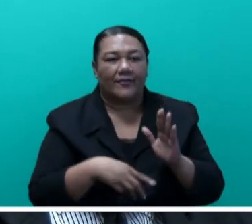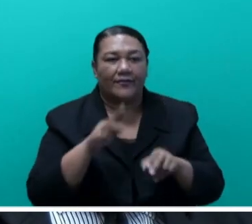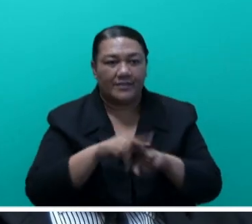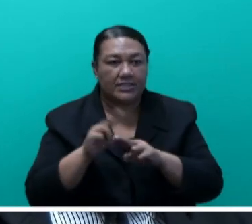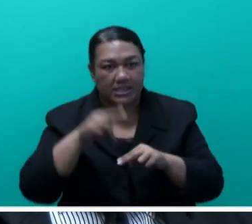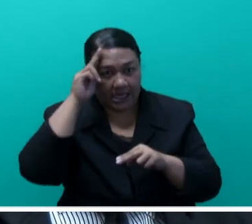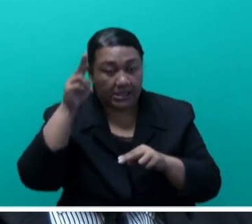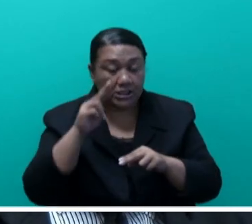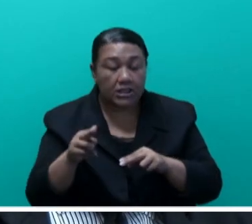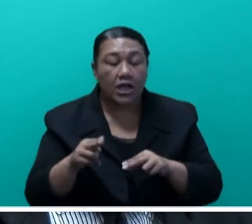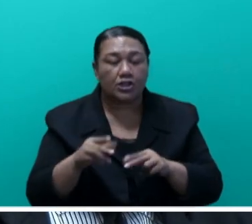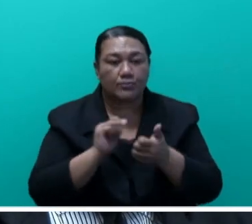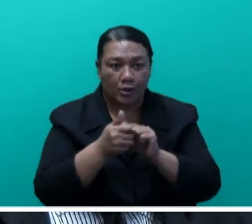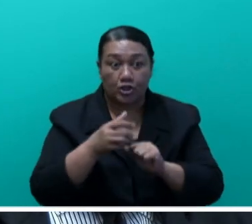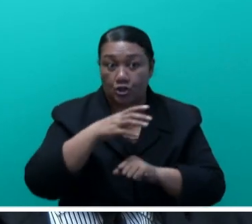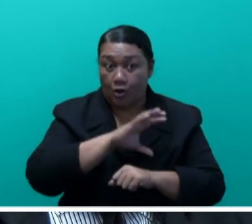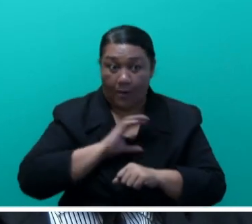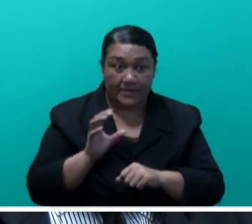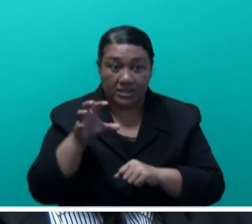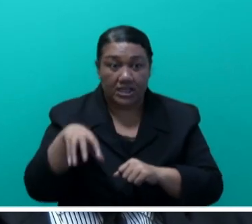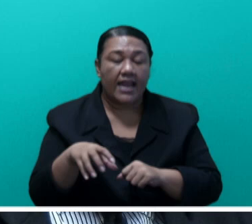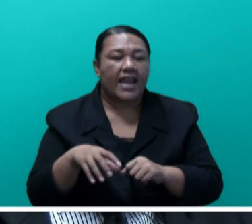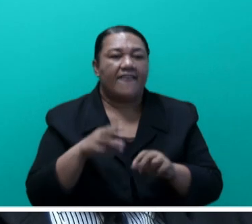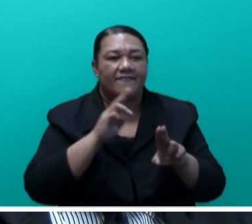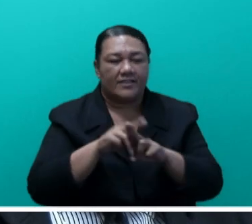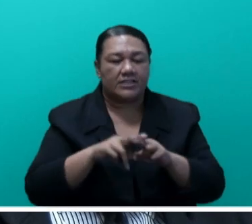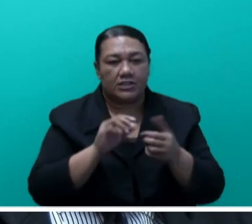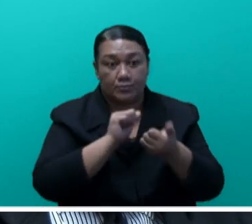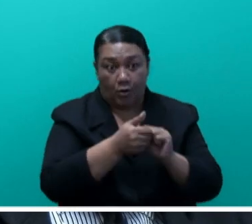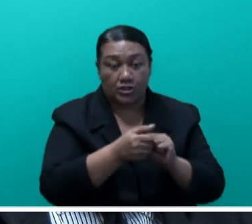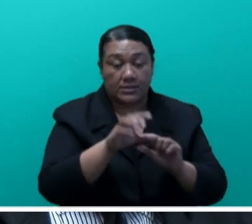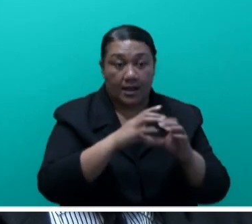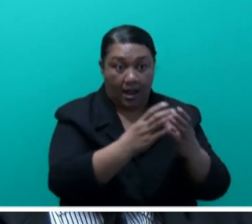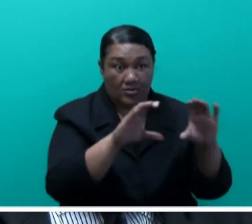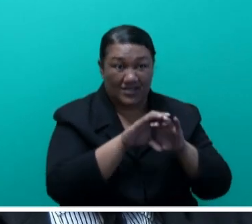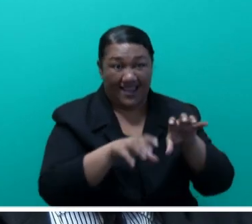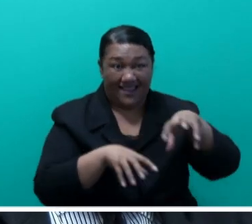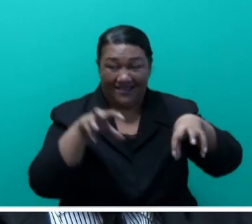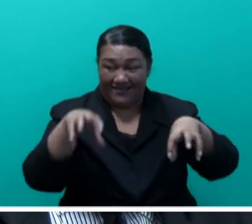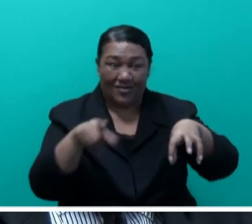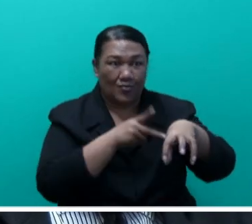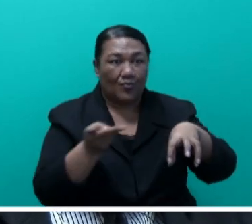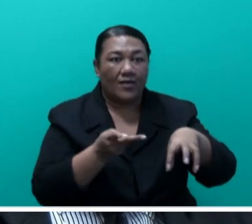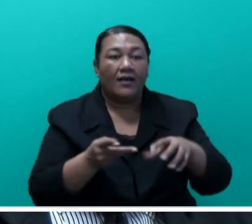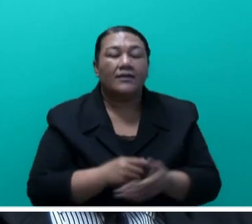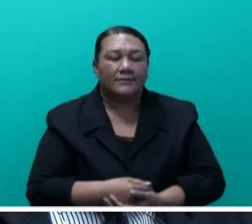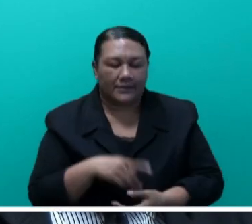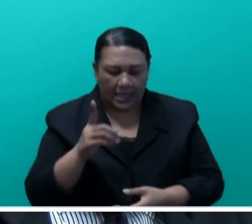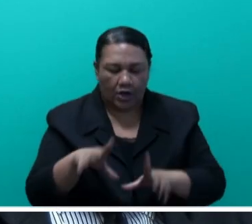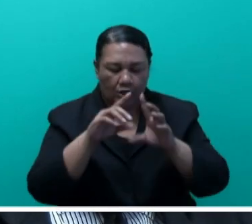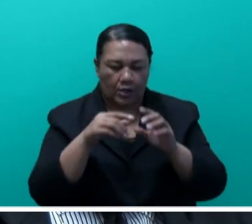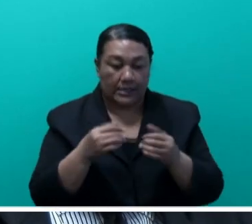Sports Commission and the Fiji Sports Council. Their hard work, expertise, and commitment have been instrumental in shaping